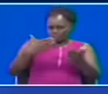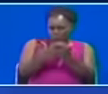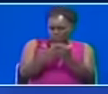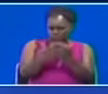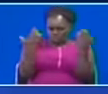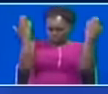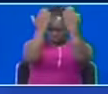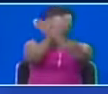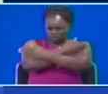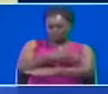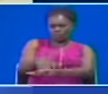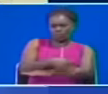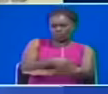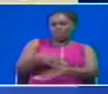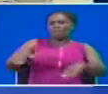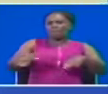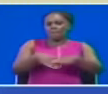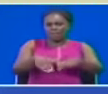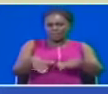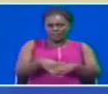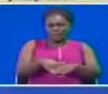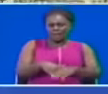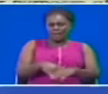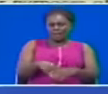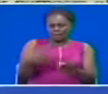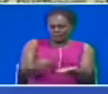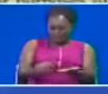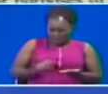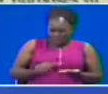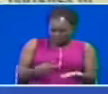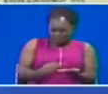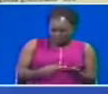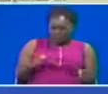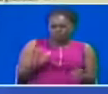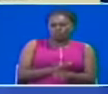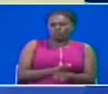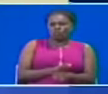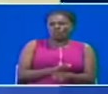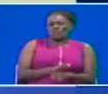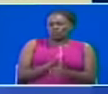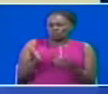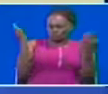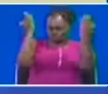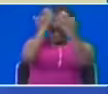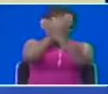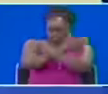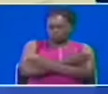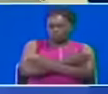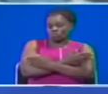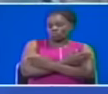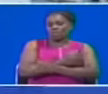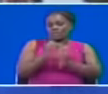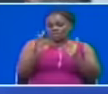midnight, implying members will have to square it out entire day or till late into the night, should need